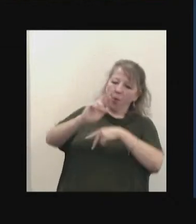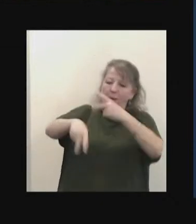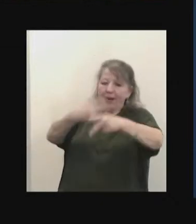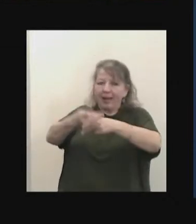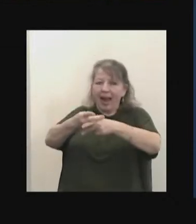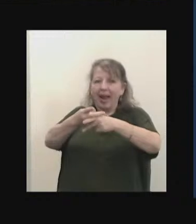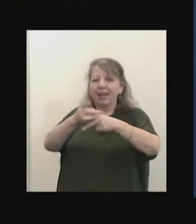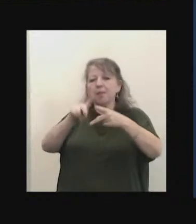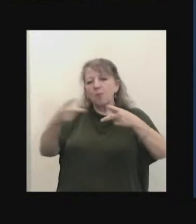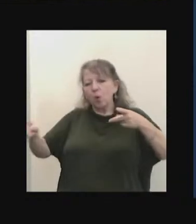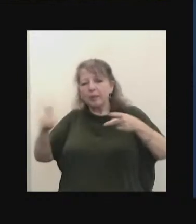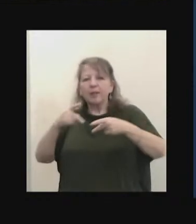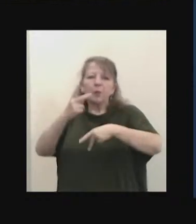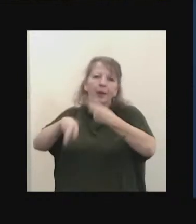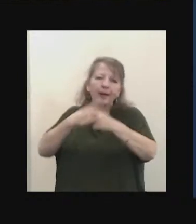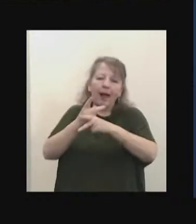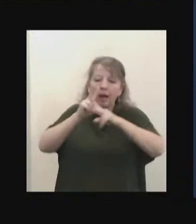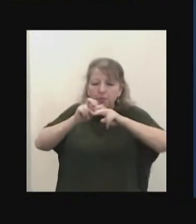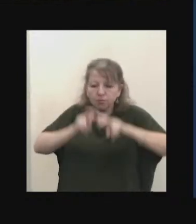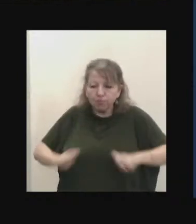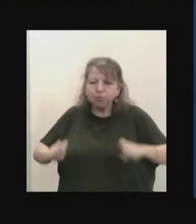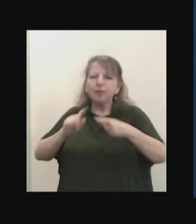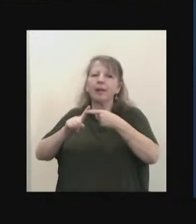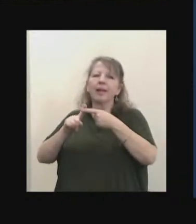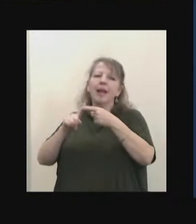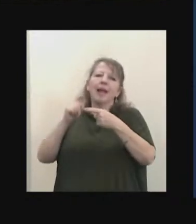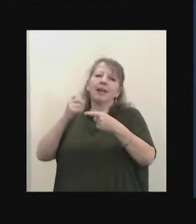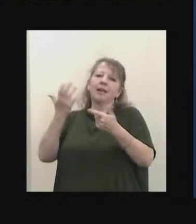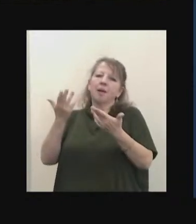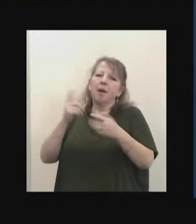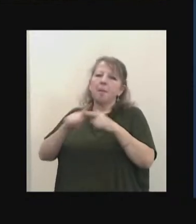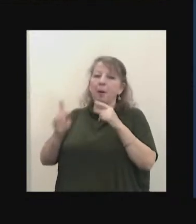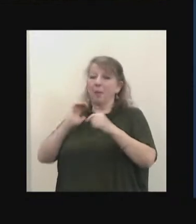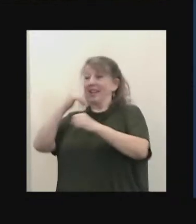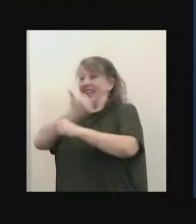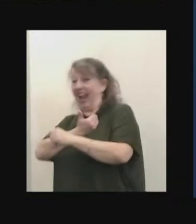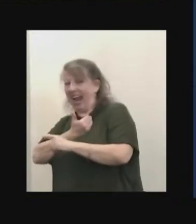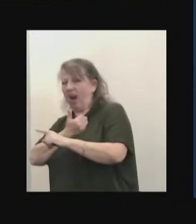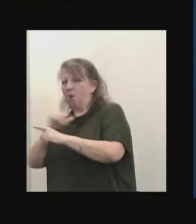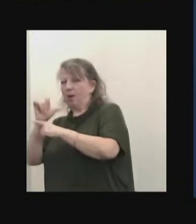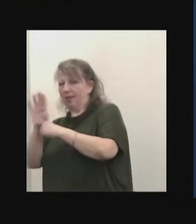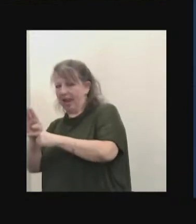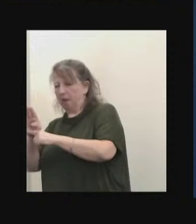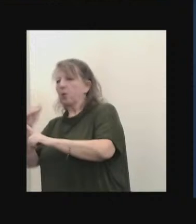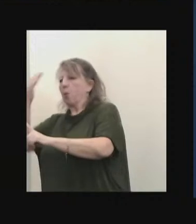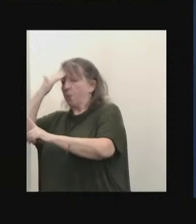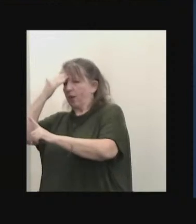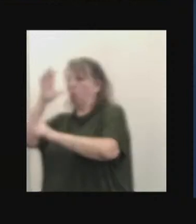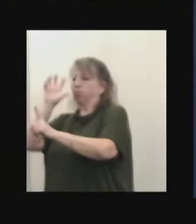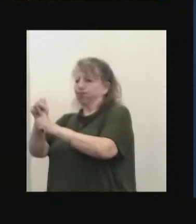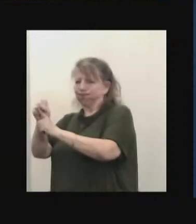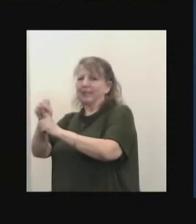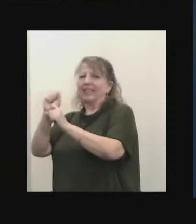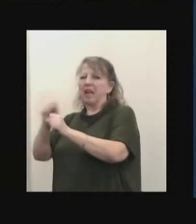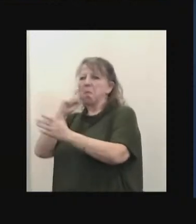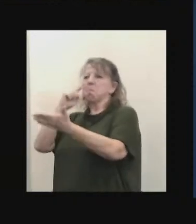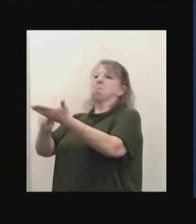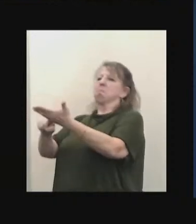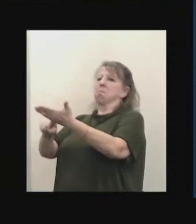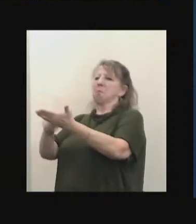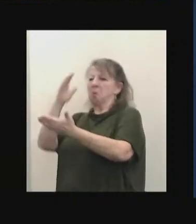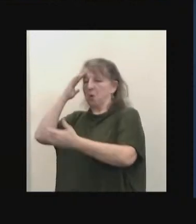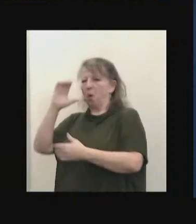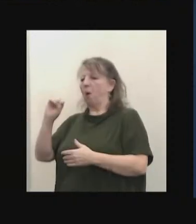it's looking for on the SARS-CoV-2 virus. However, with our public health lab, we will be able to detect it. And also, we know that